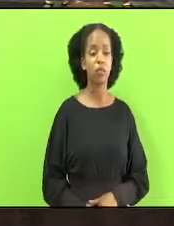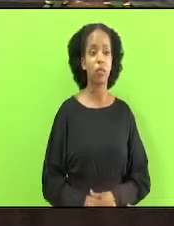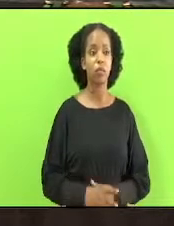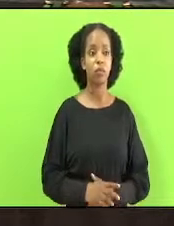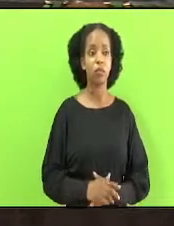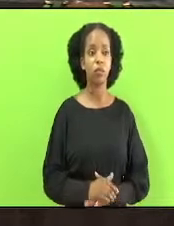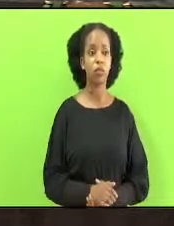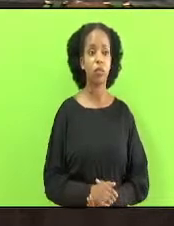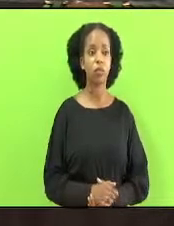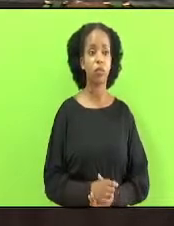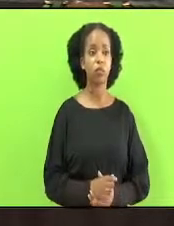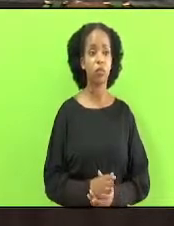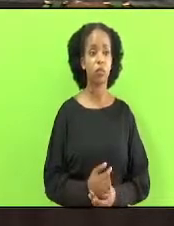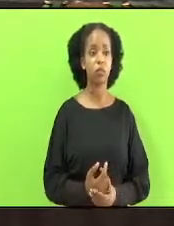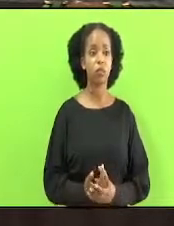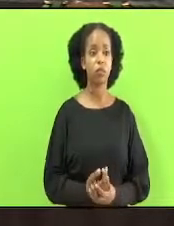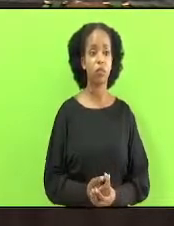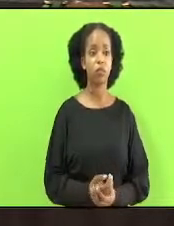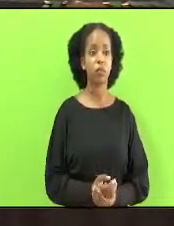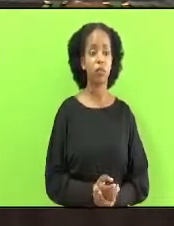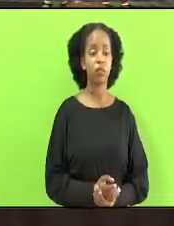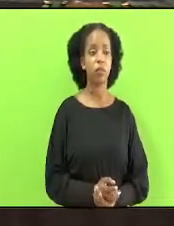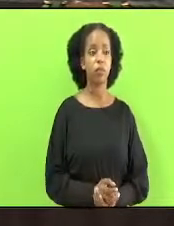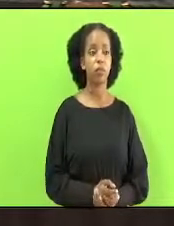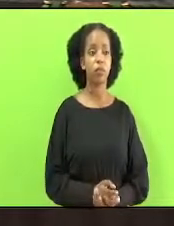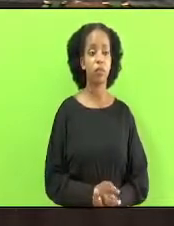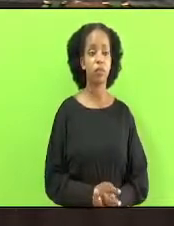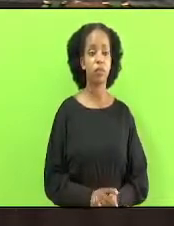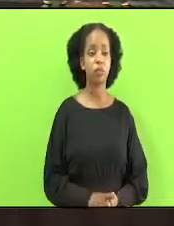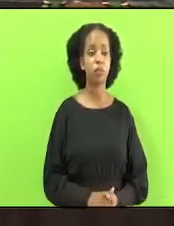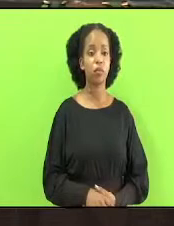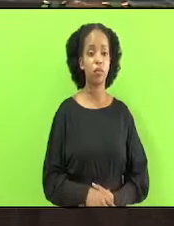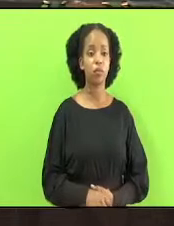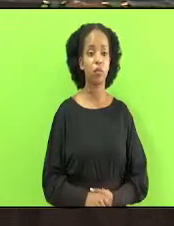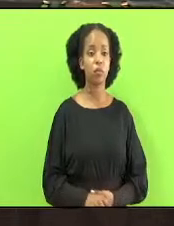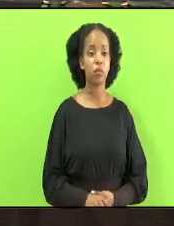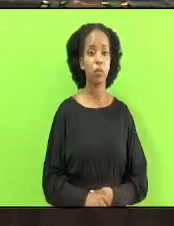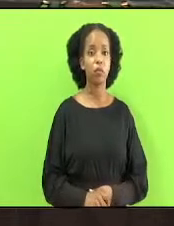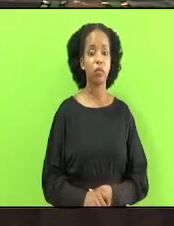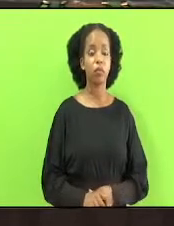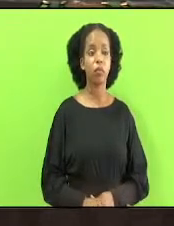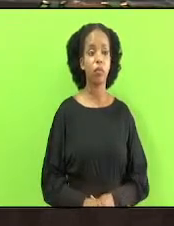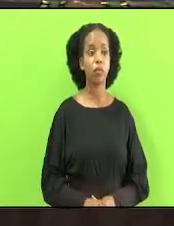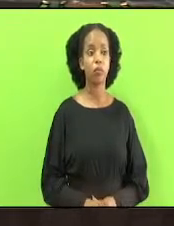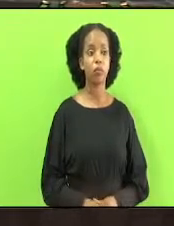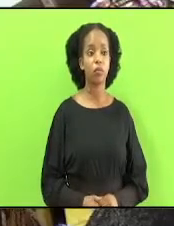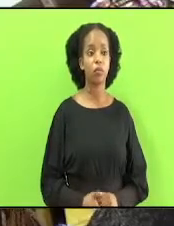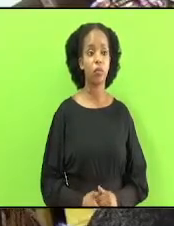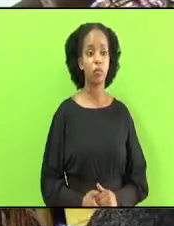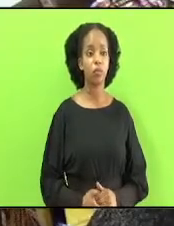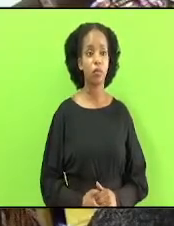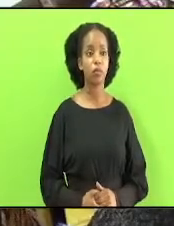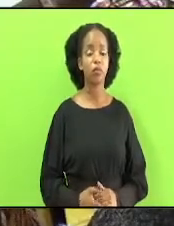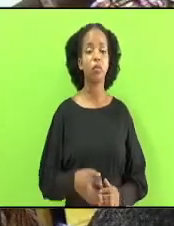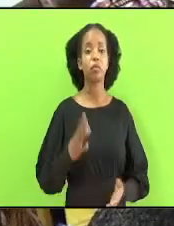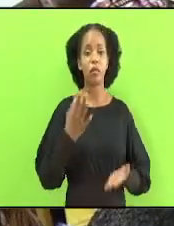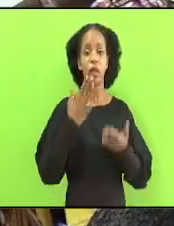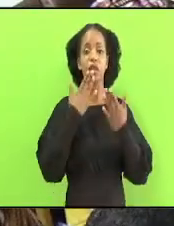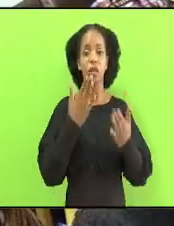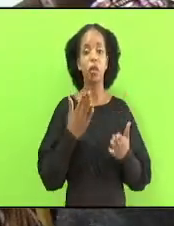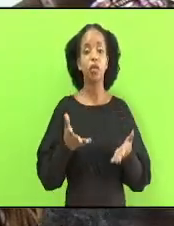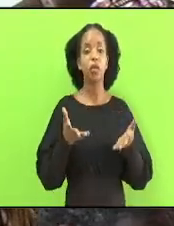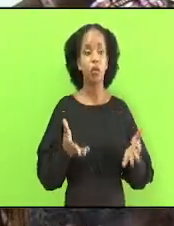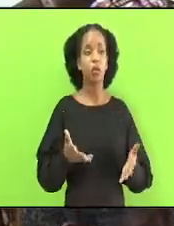bane mello eo e runyang ko magaeng e feletsa e le mello ya tlhaga ya naga. Thank you. That was